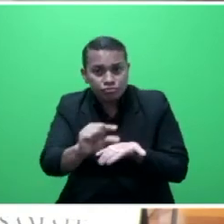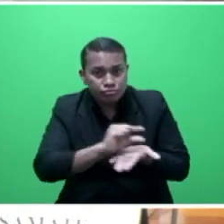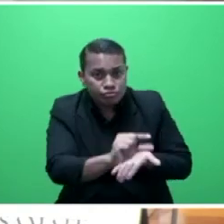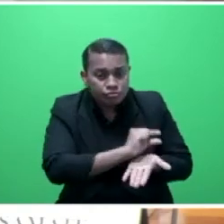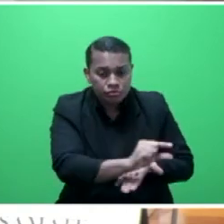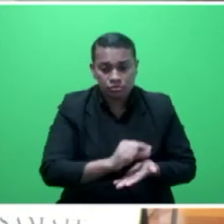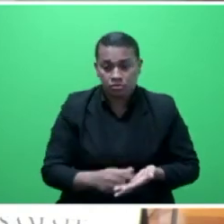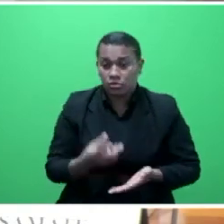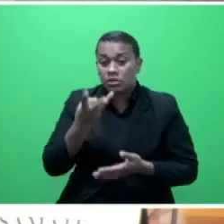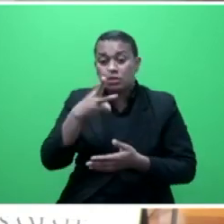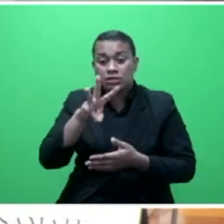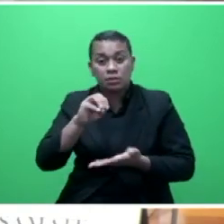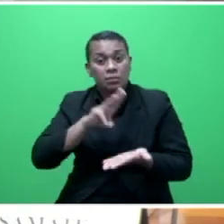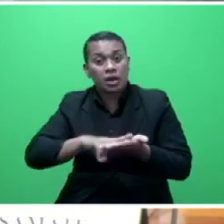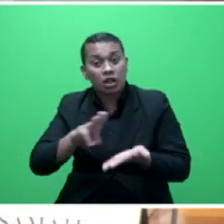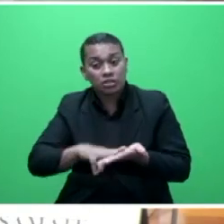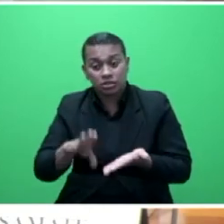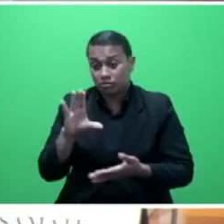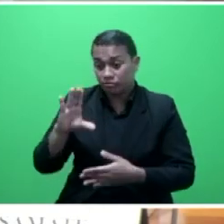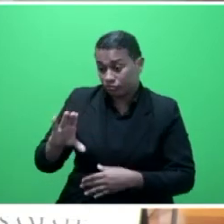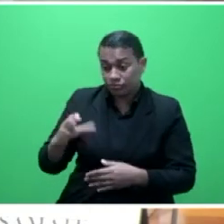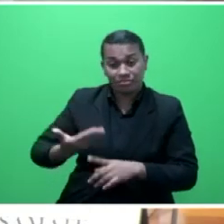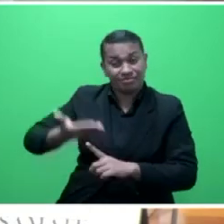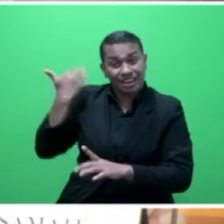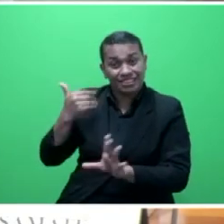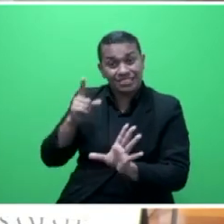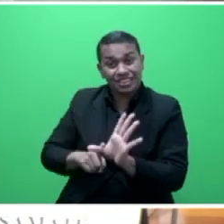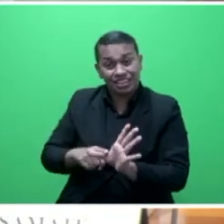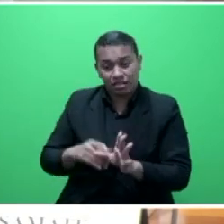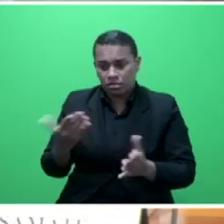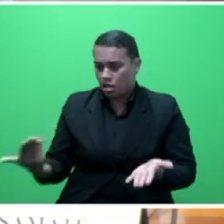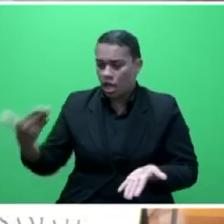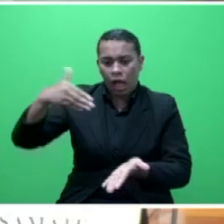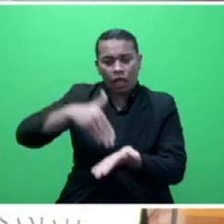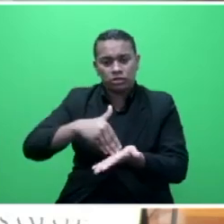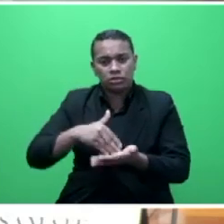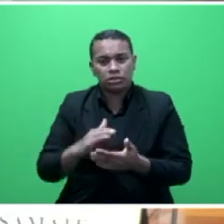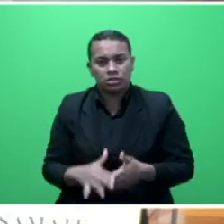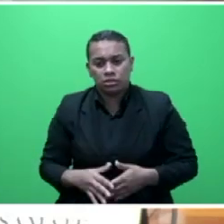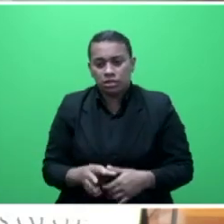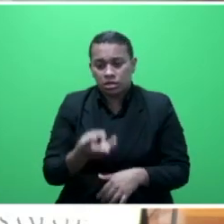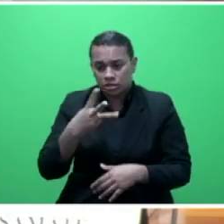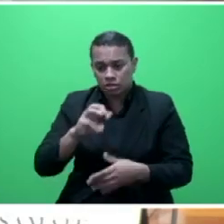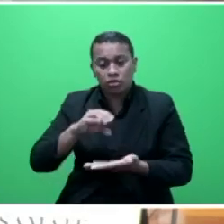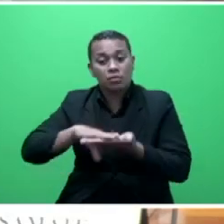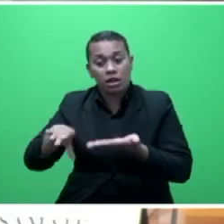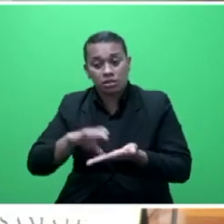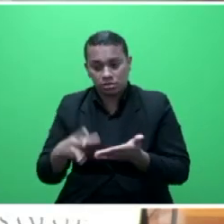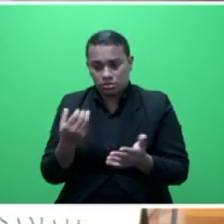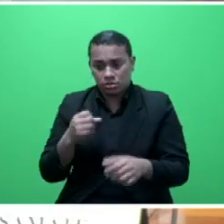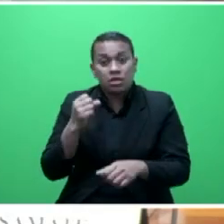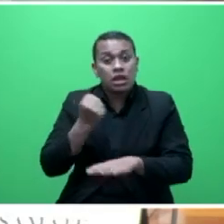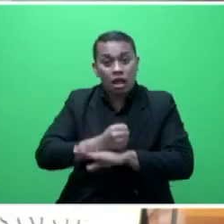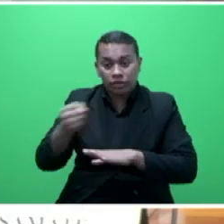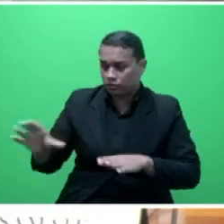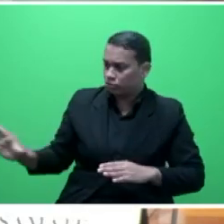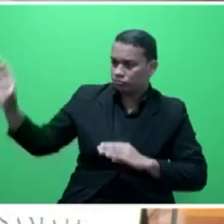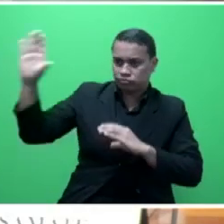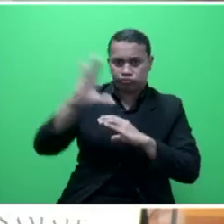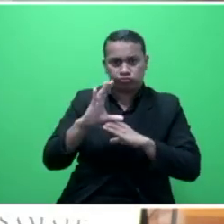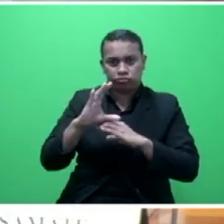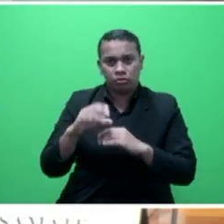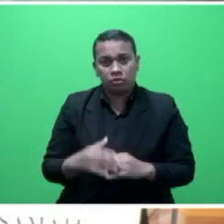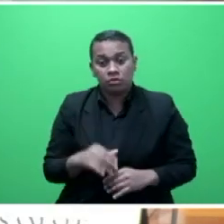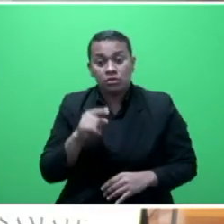million set aside for this initiative last year, we are adding an additional $30 million this year. On top of the $3.4